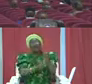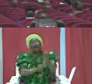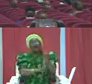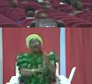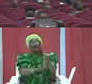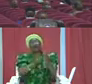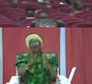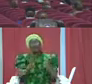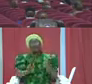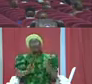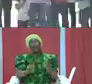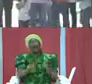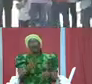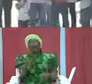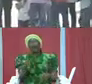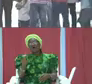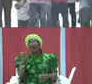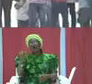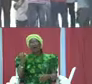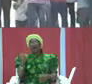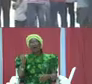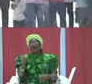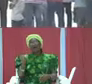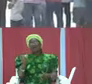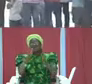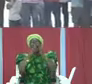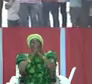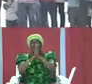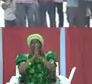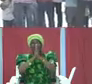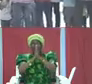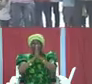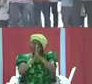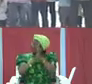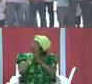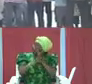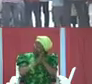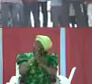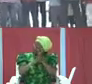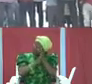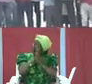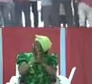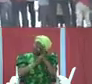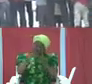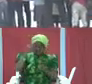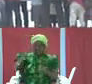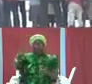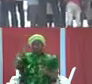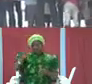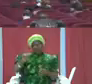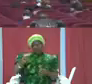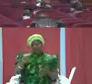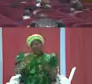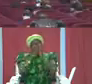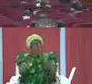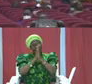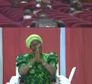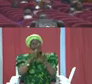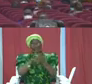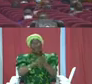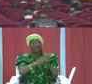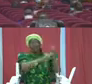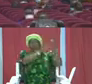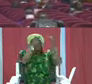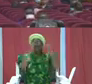please, let's stretch our hands towards these people. Let's intercede for them. Let us pray that the Almighty God who saved